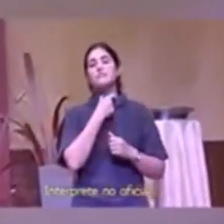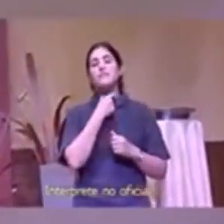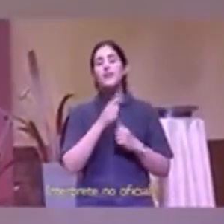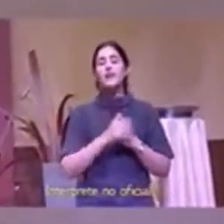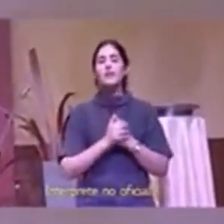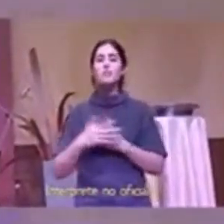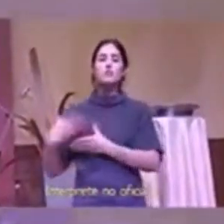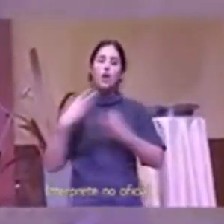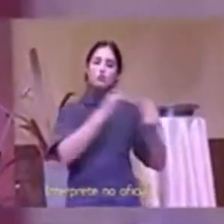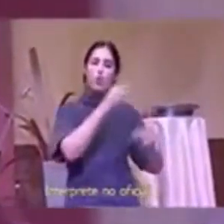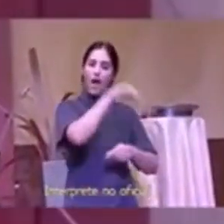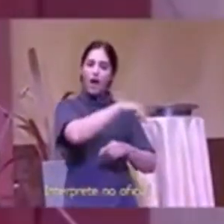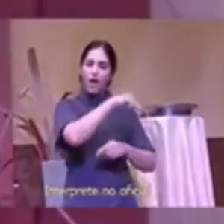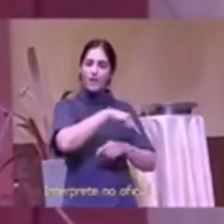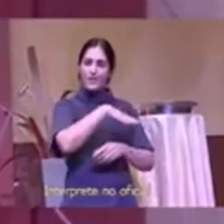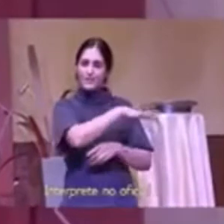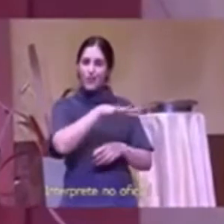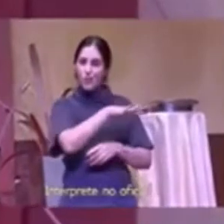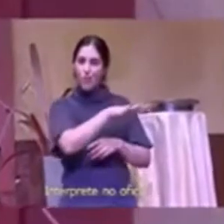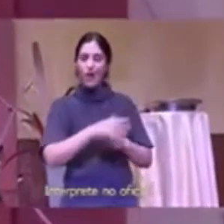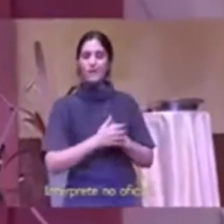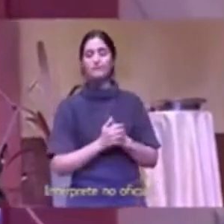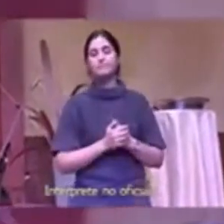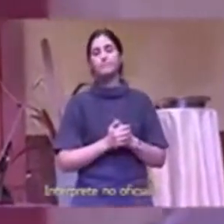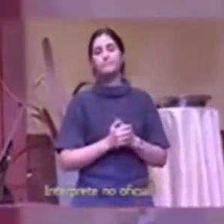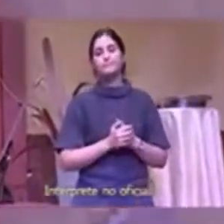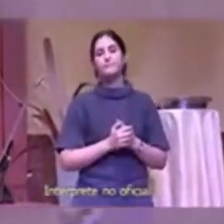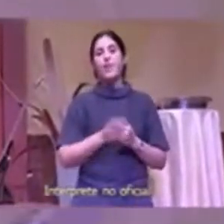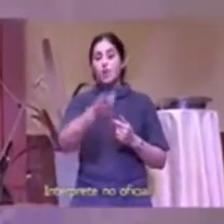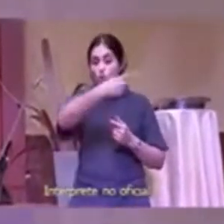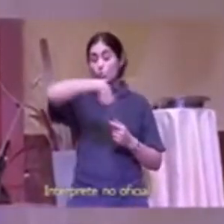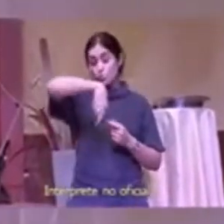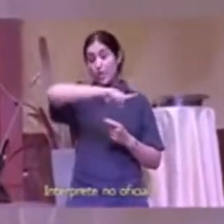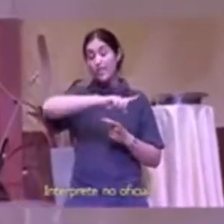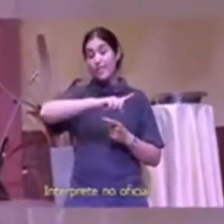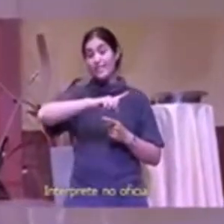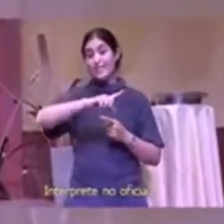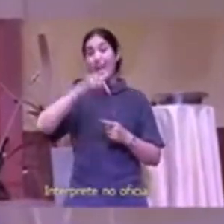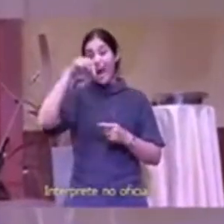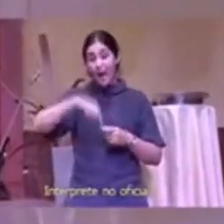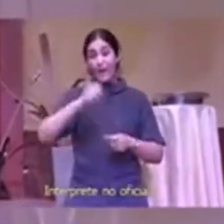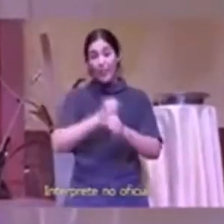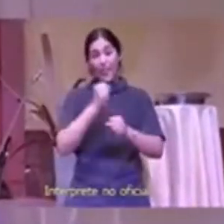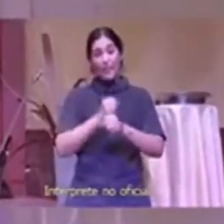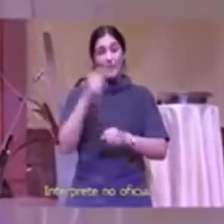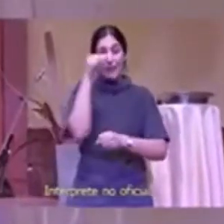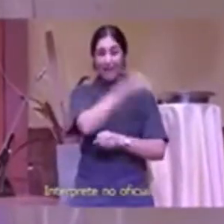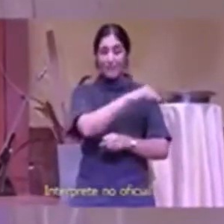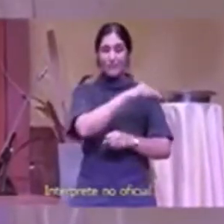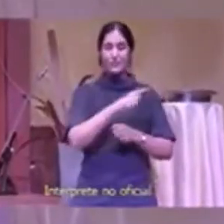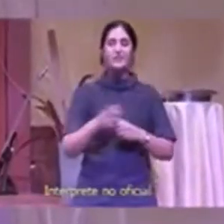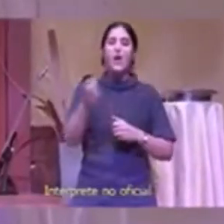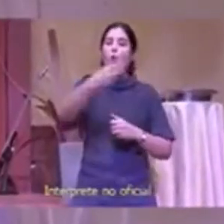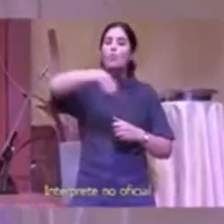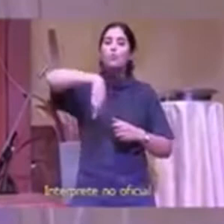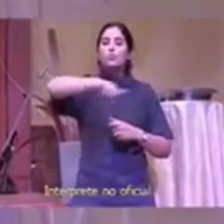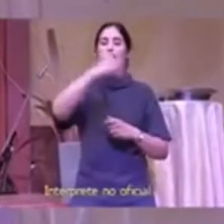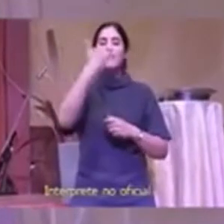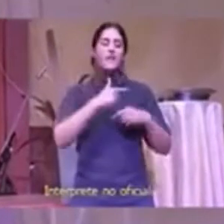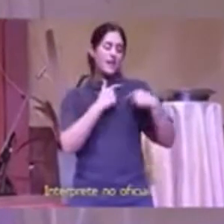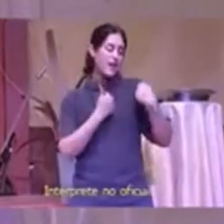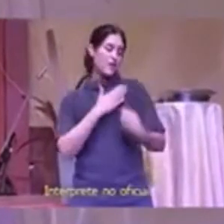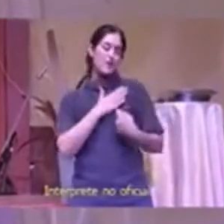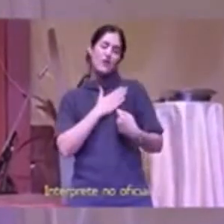are already doing that. Y ustedes ya están haciendo eso. Don't ever stop. No dejen de hacerlo. It's a beautiful heart for Jesus. Es un